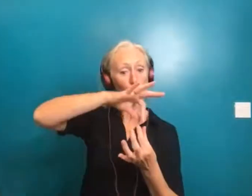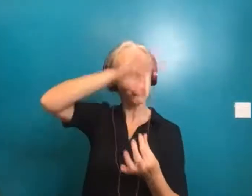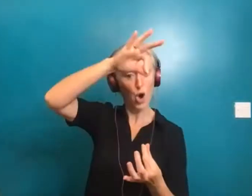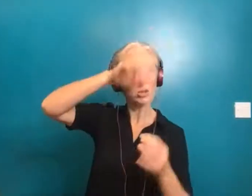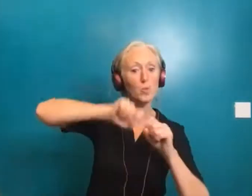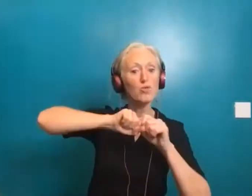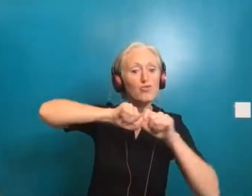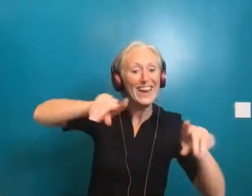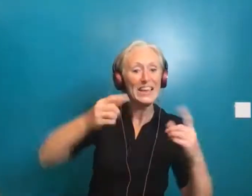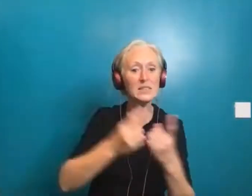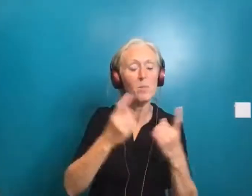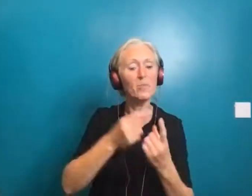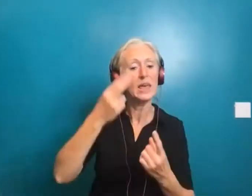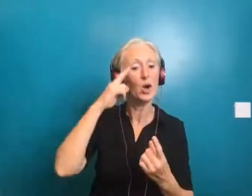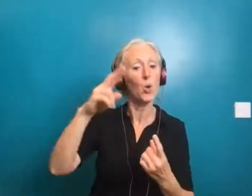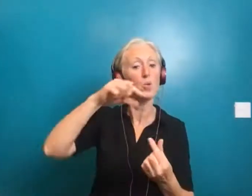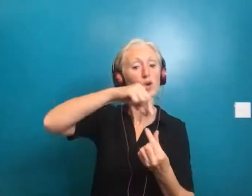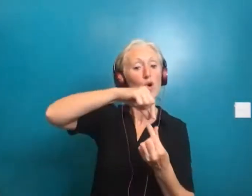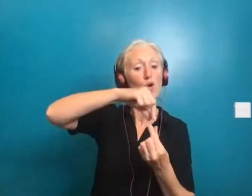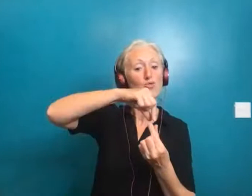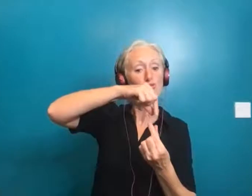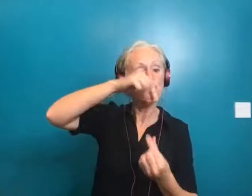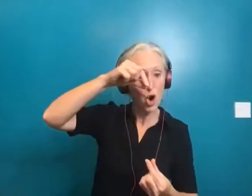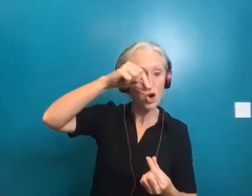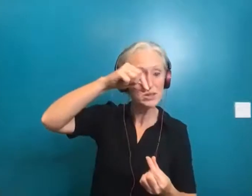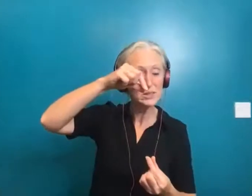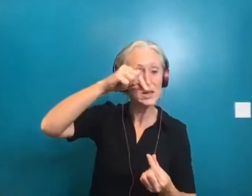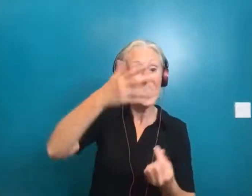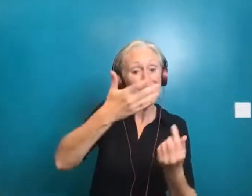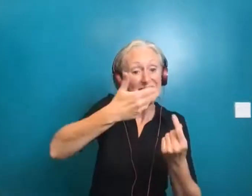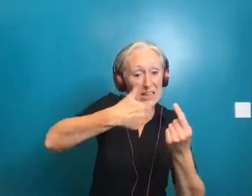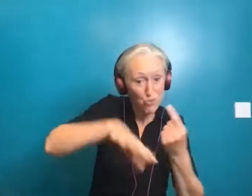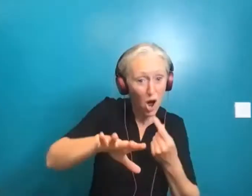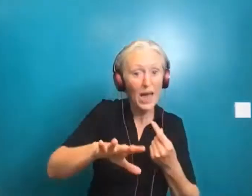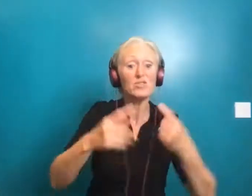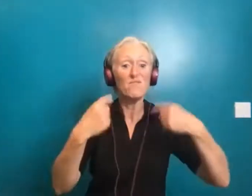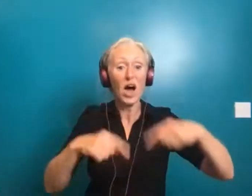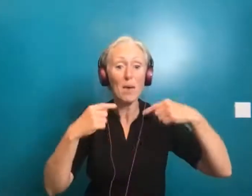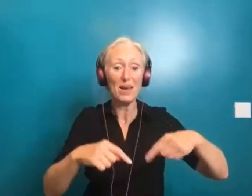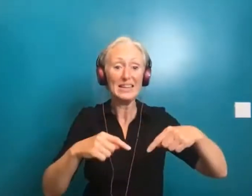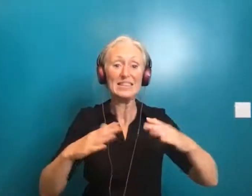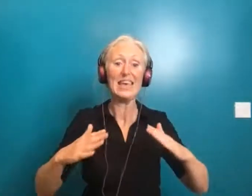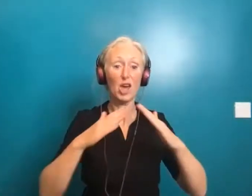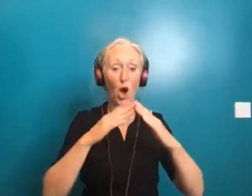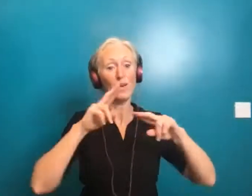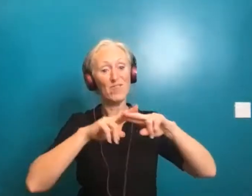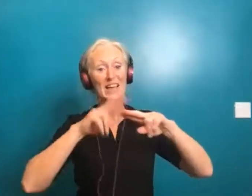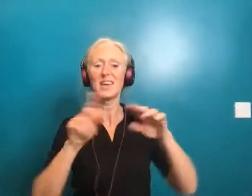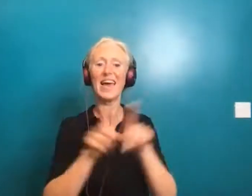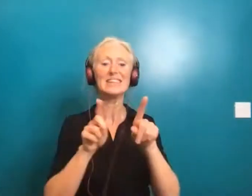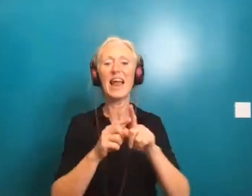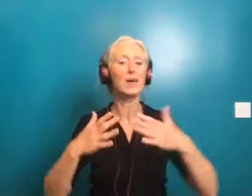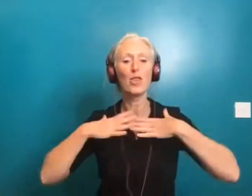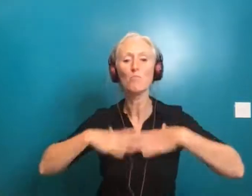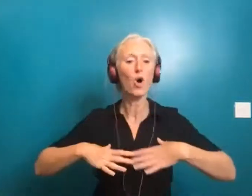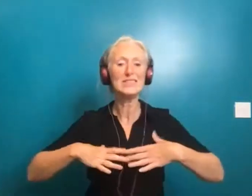called rod derived cone viability factor. I like to call it like a hormone. It